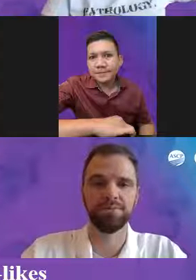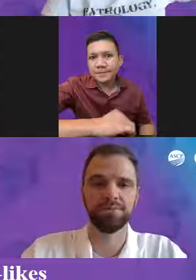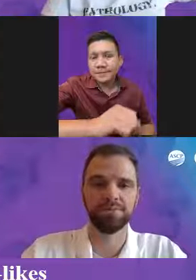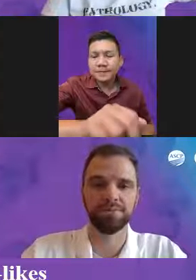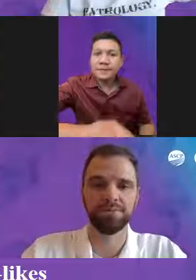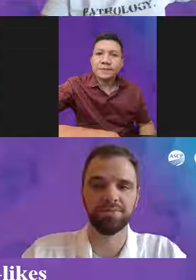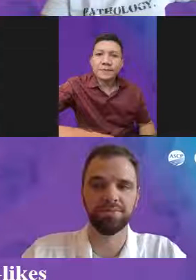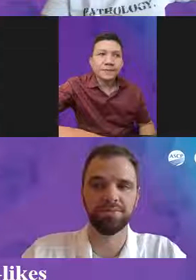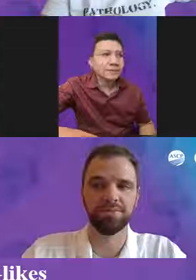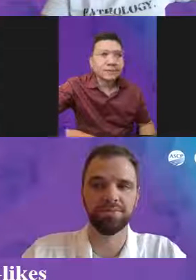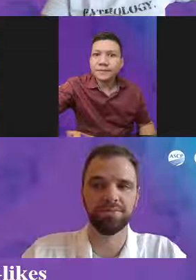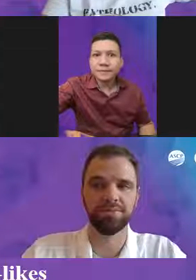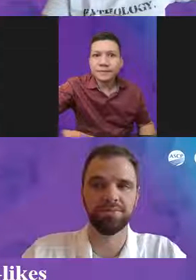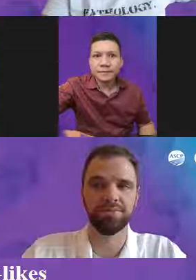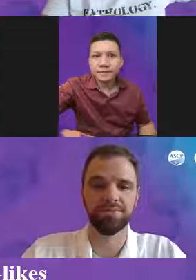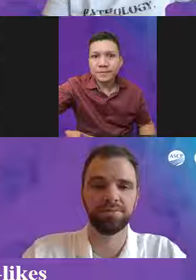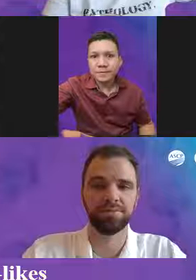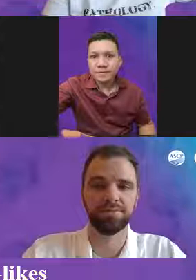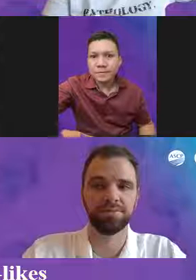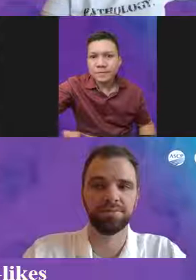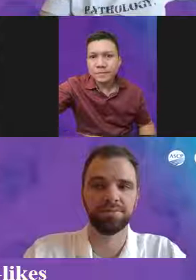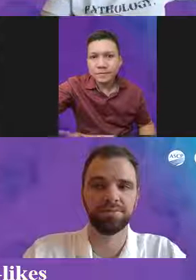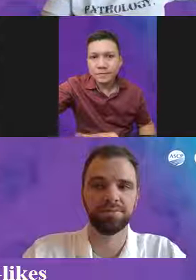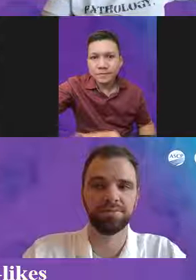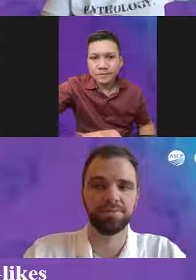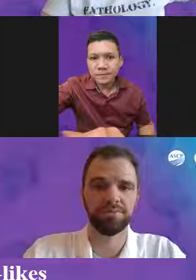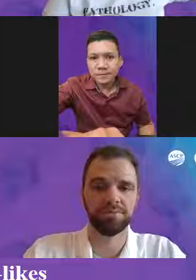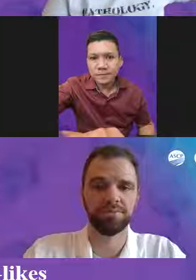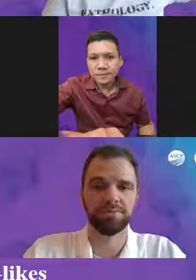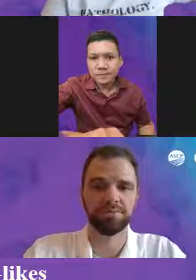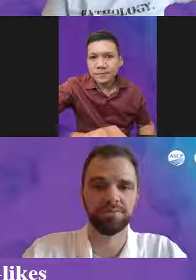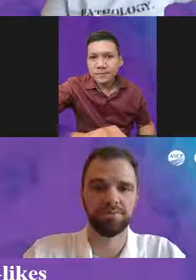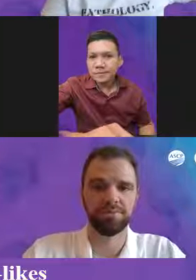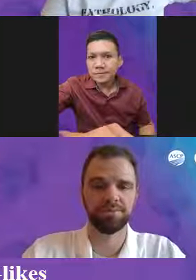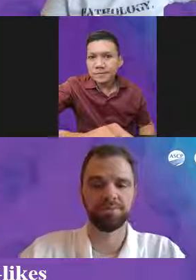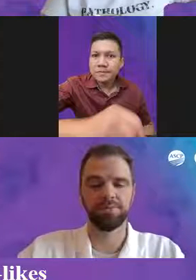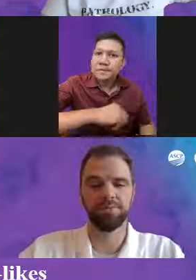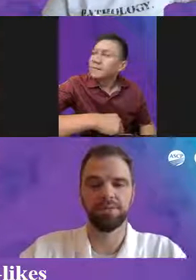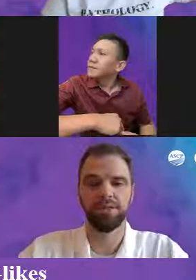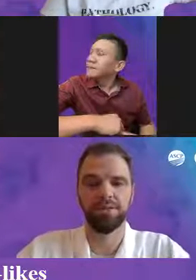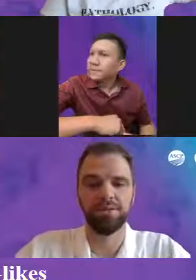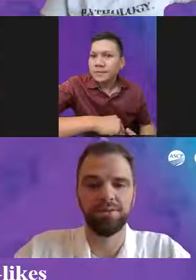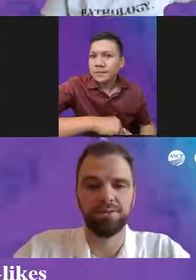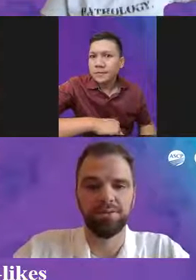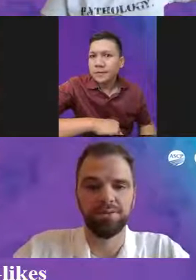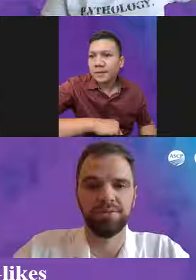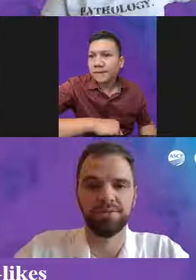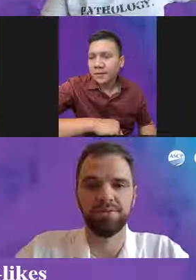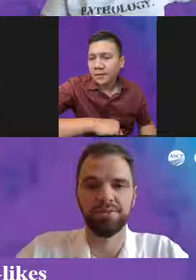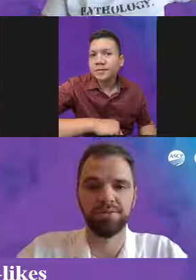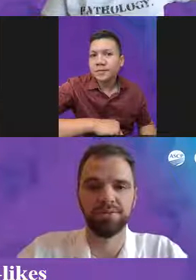them to meet that oxygen need in their body. Now we've created even worse of a